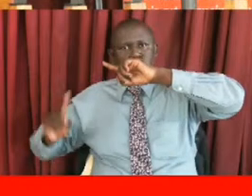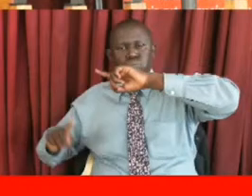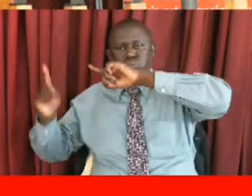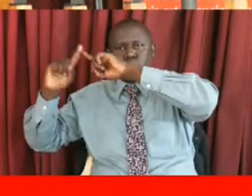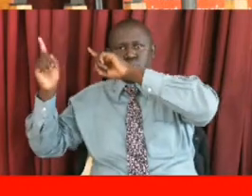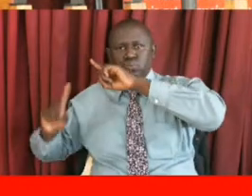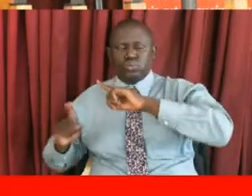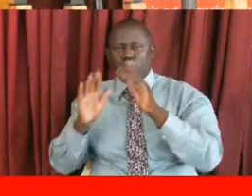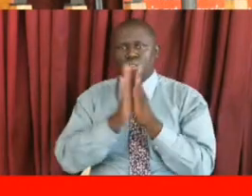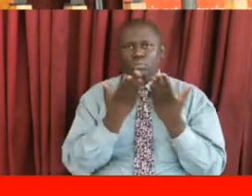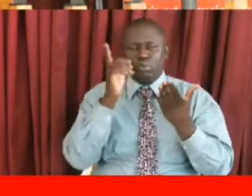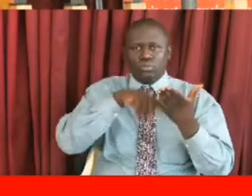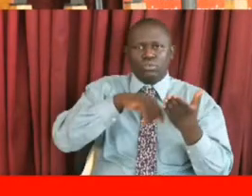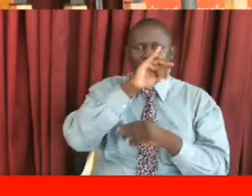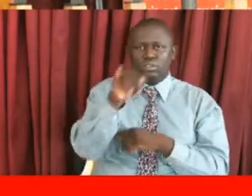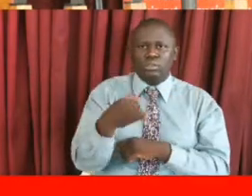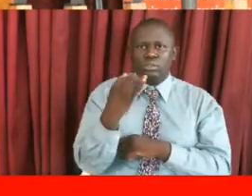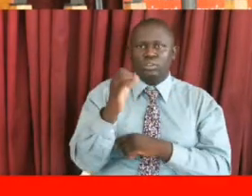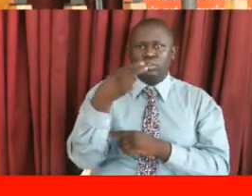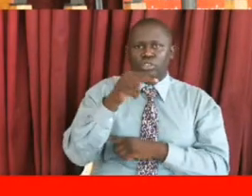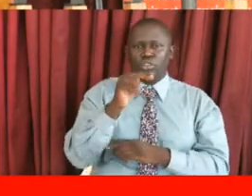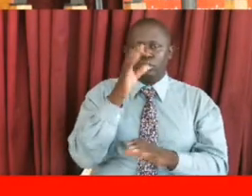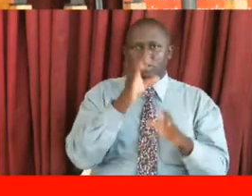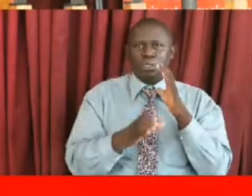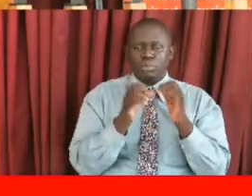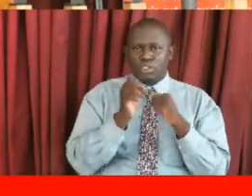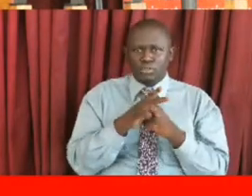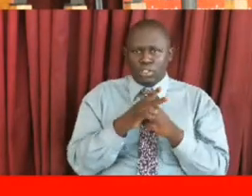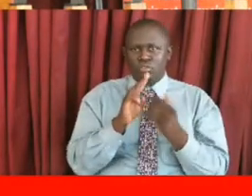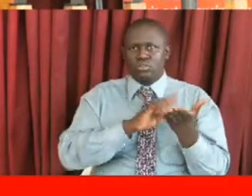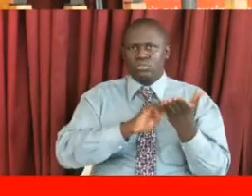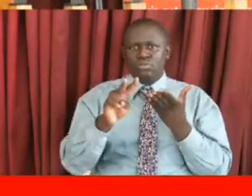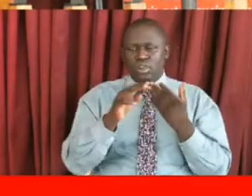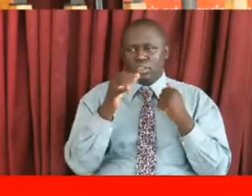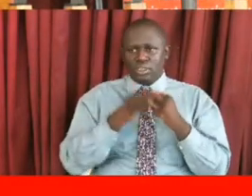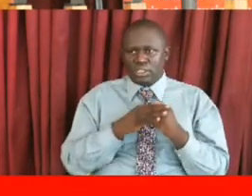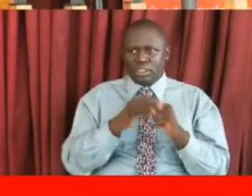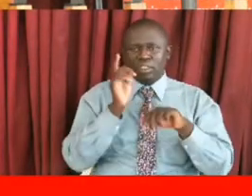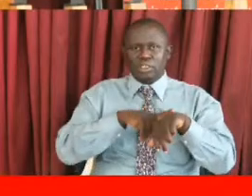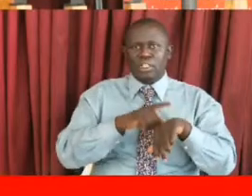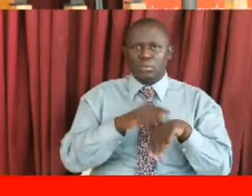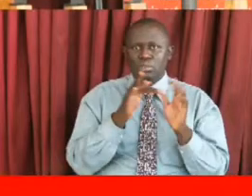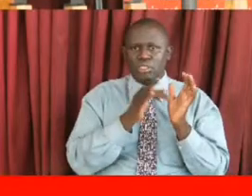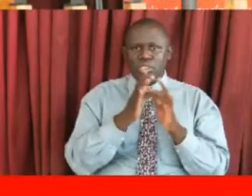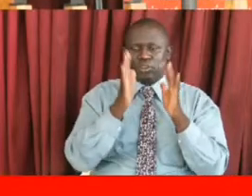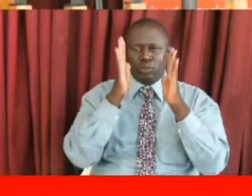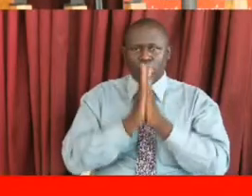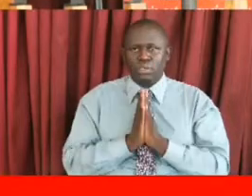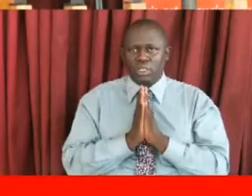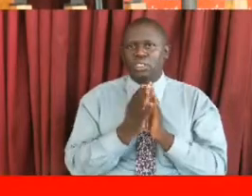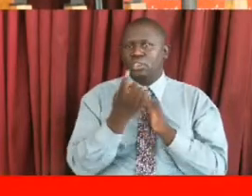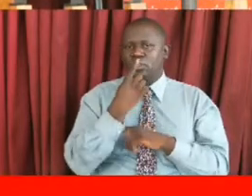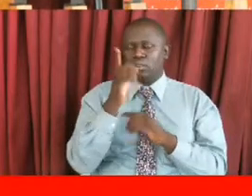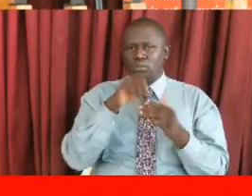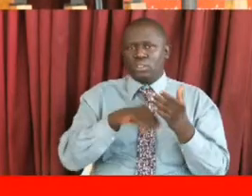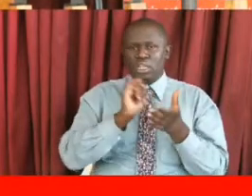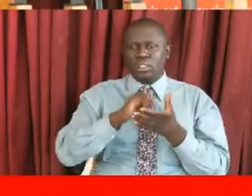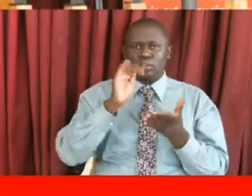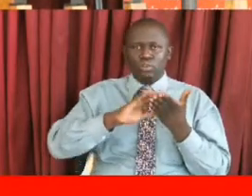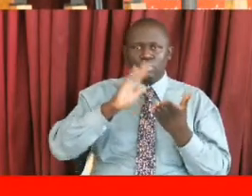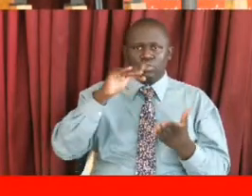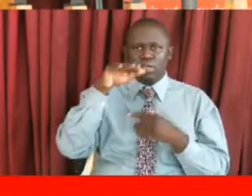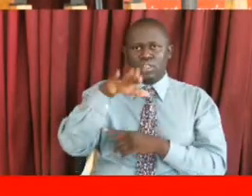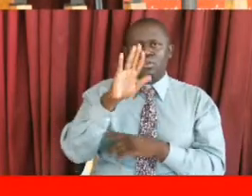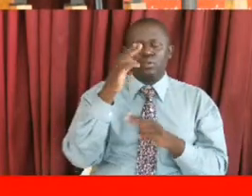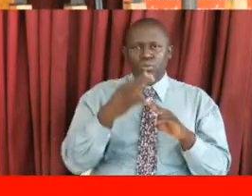John 12: 28 when God when Jesus was praying saying glorify thy name